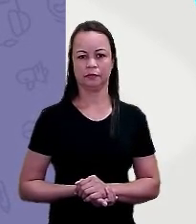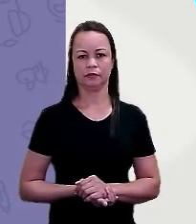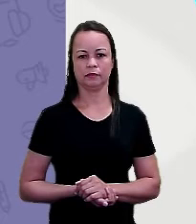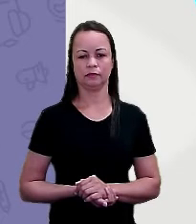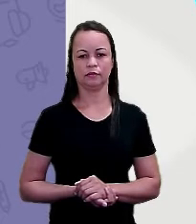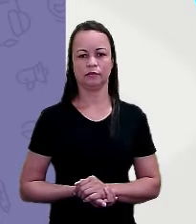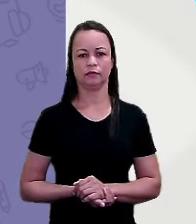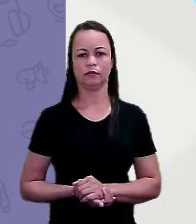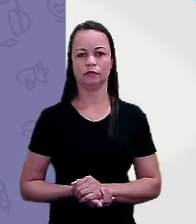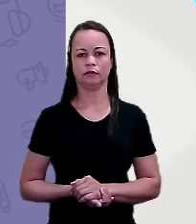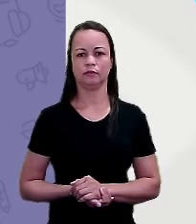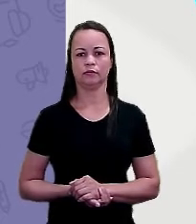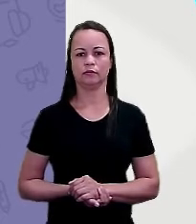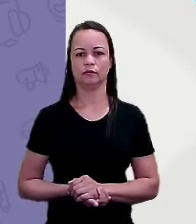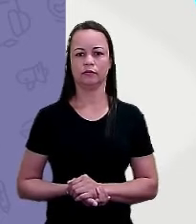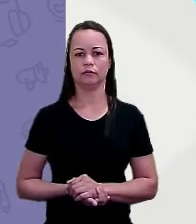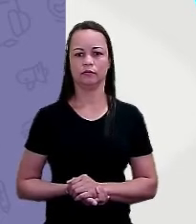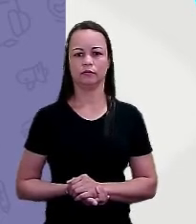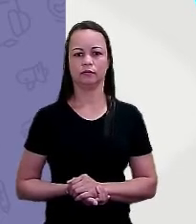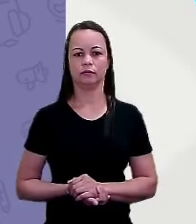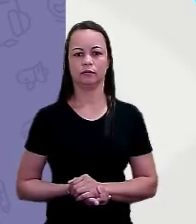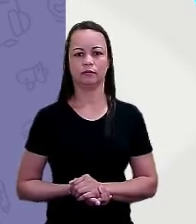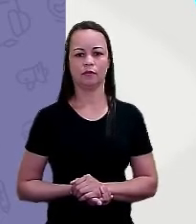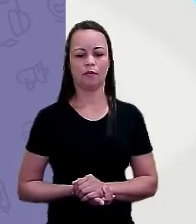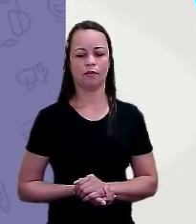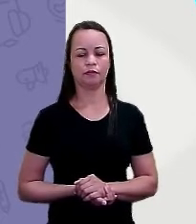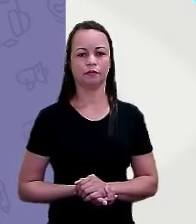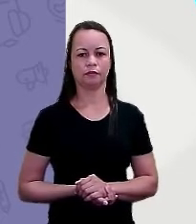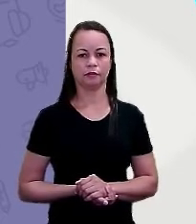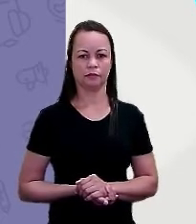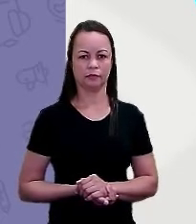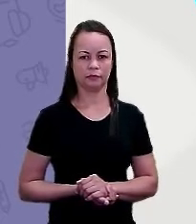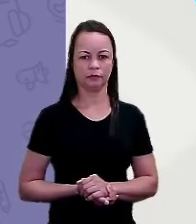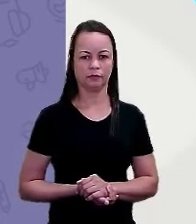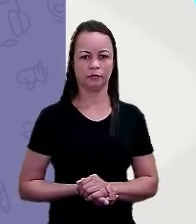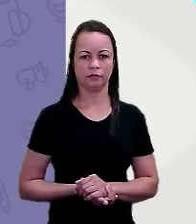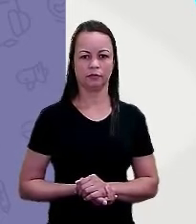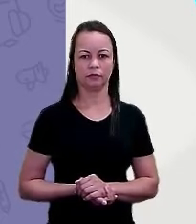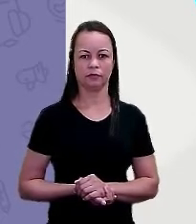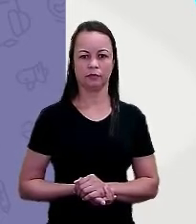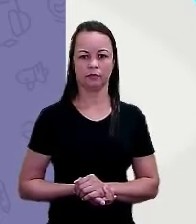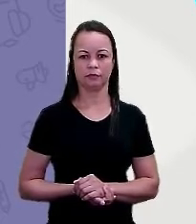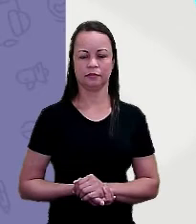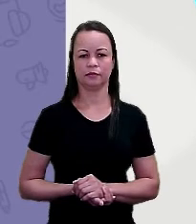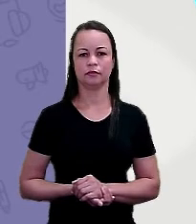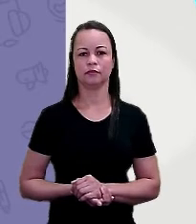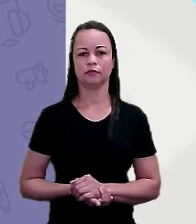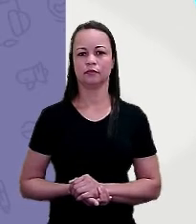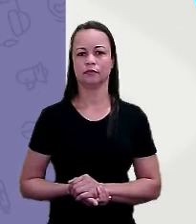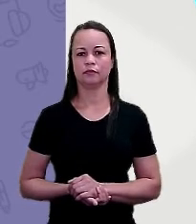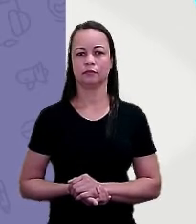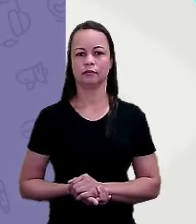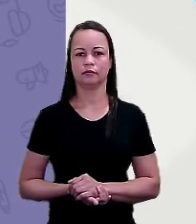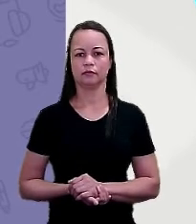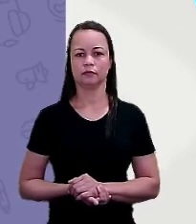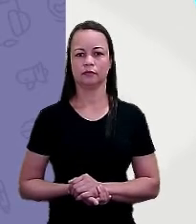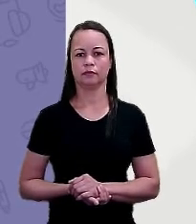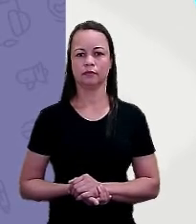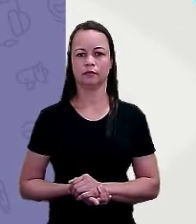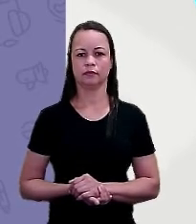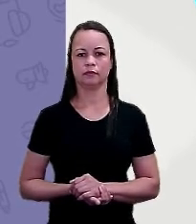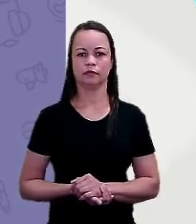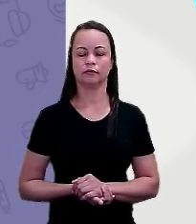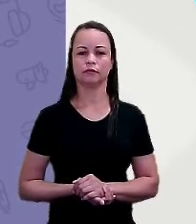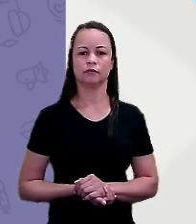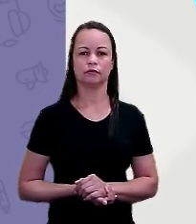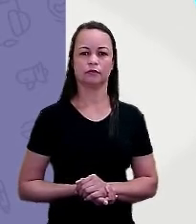co-worker? How was the apartment? Anything weird? Gee, Mark, help me out. Ha ha ha, I'm sorry. I'm sorry,